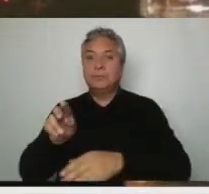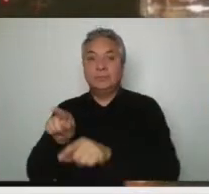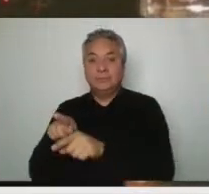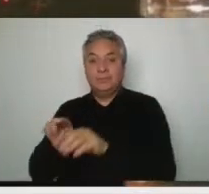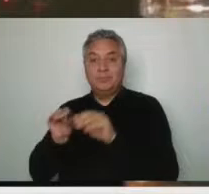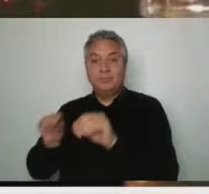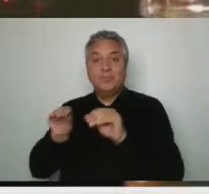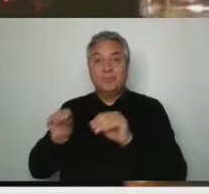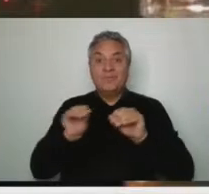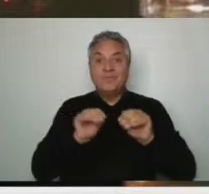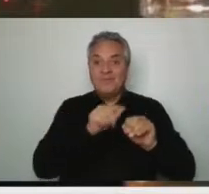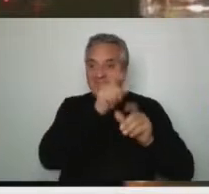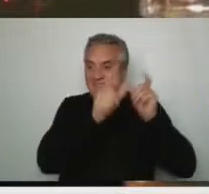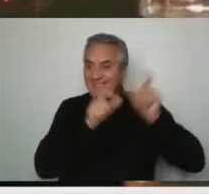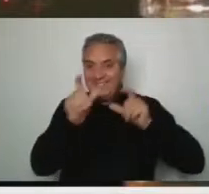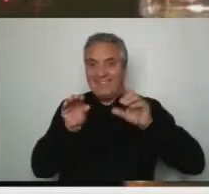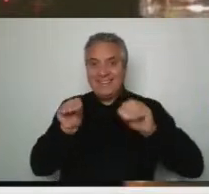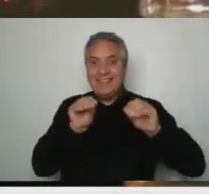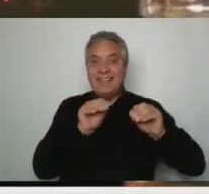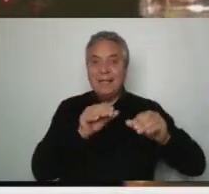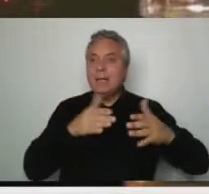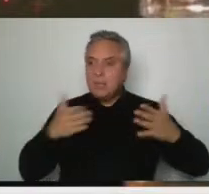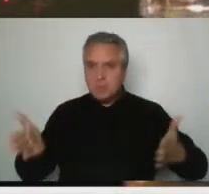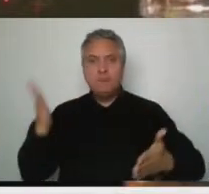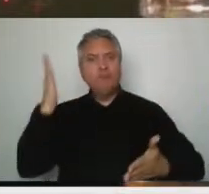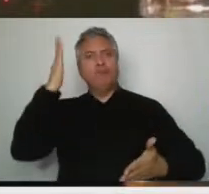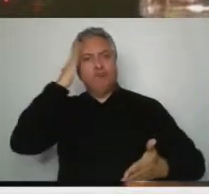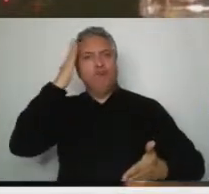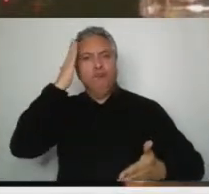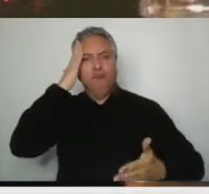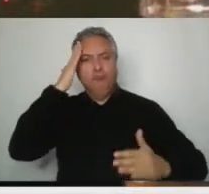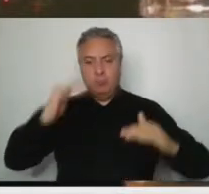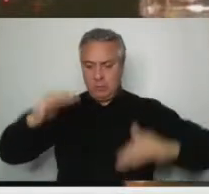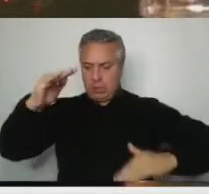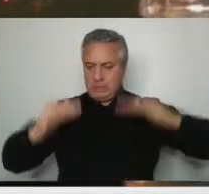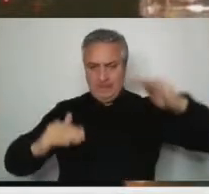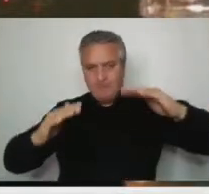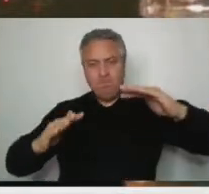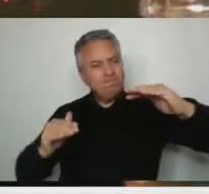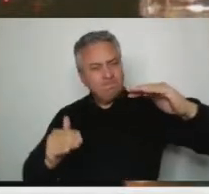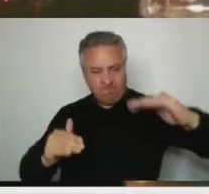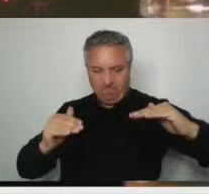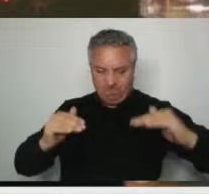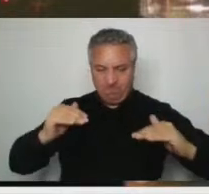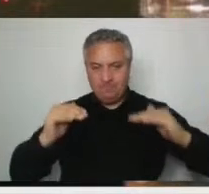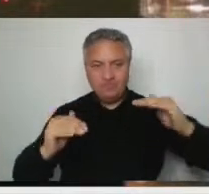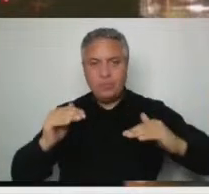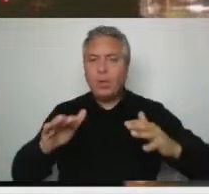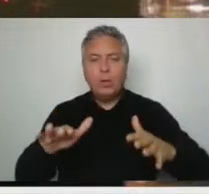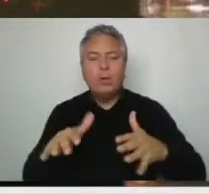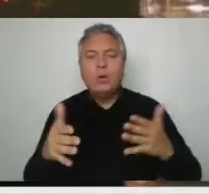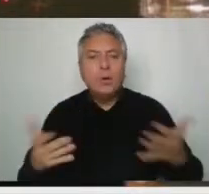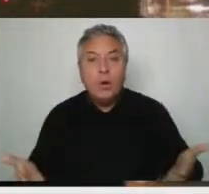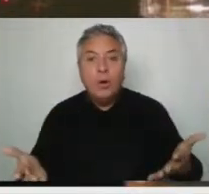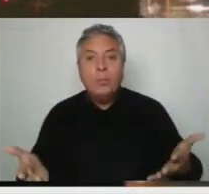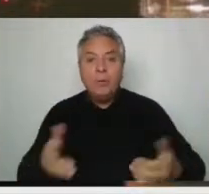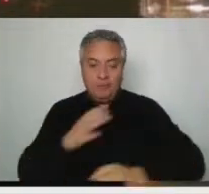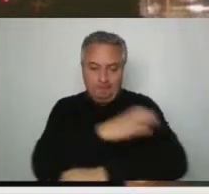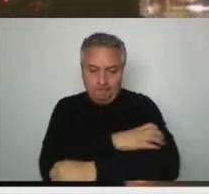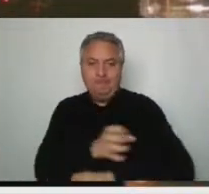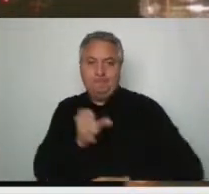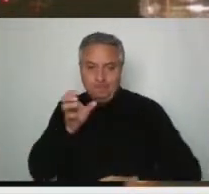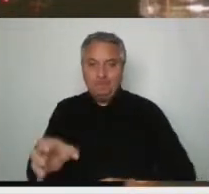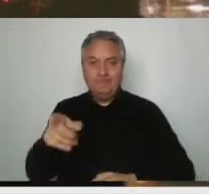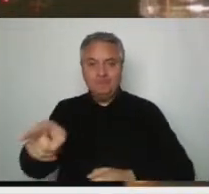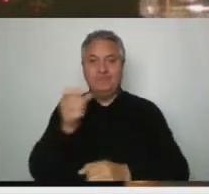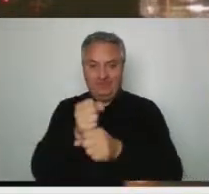poised teachers are to face up to the challenge of diminishing educational inequalities and the measures that can be implemented in order to strengthen their